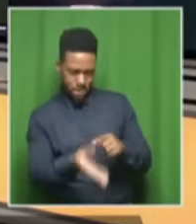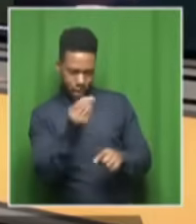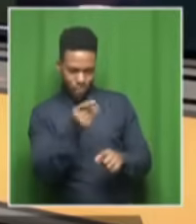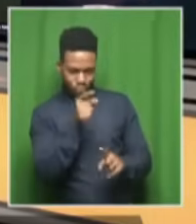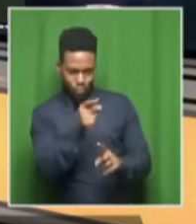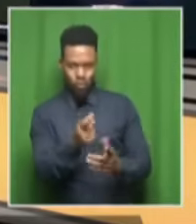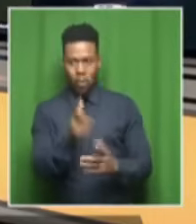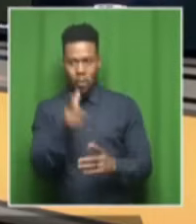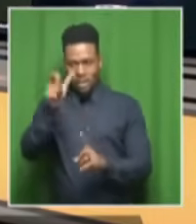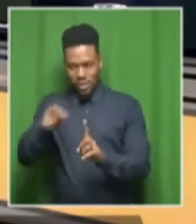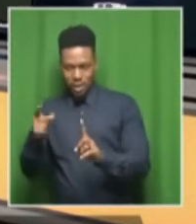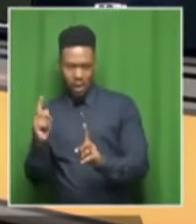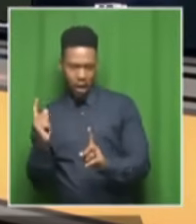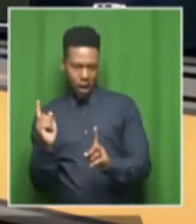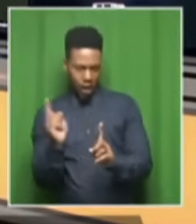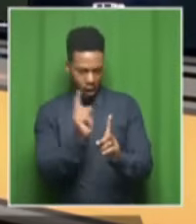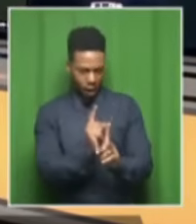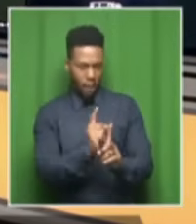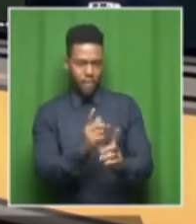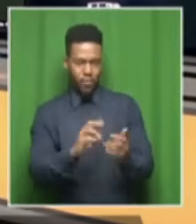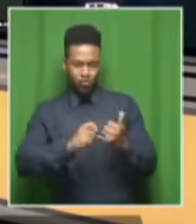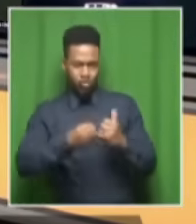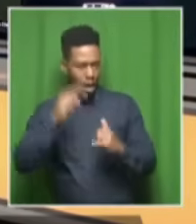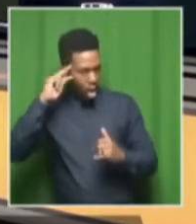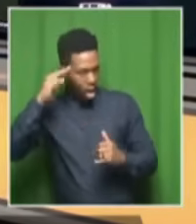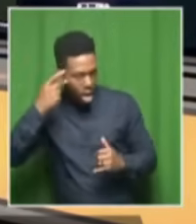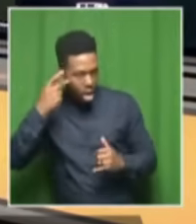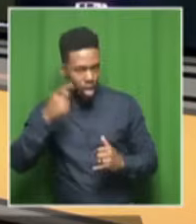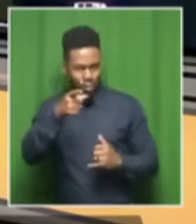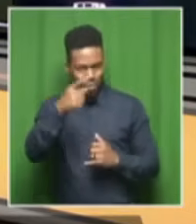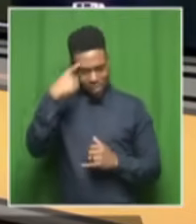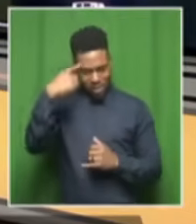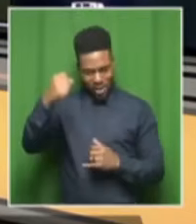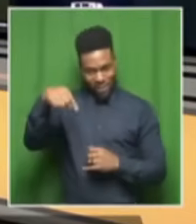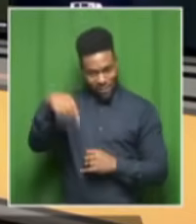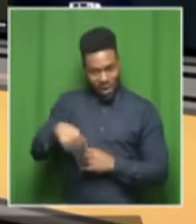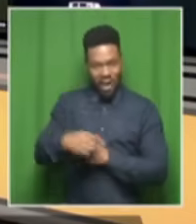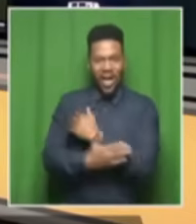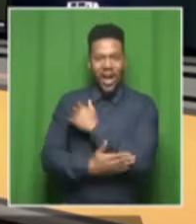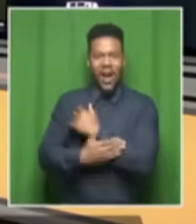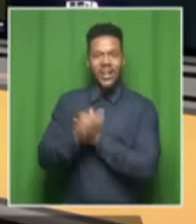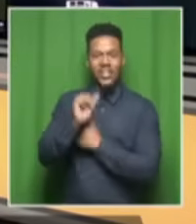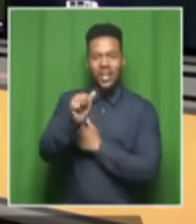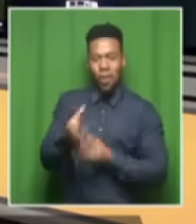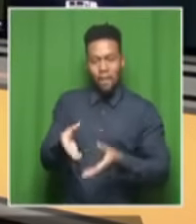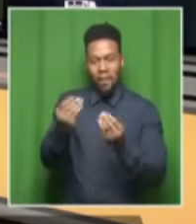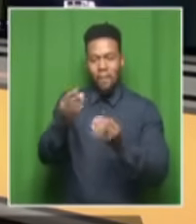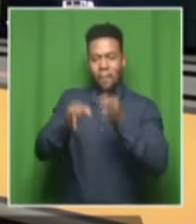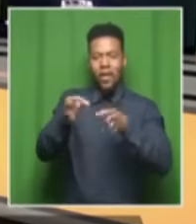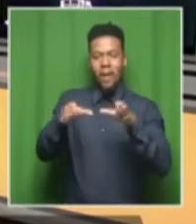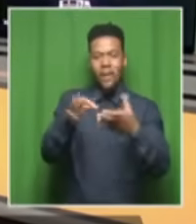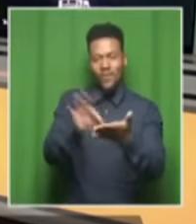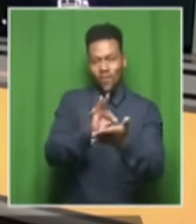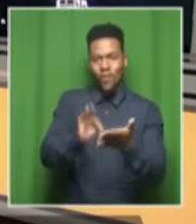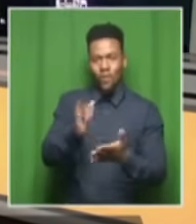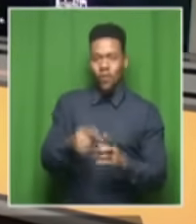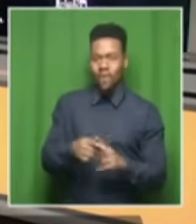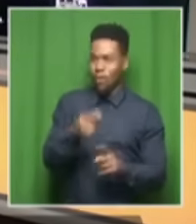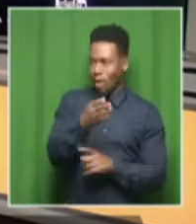make sure that you are changed to believe that this is the country that you are going to find a party to vote for. But for the rest of